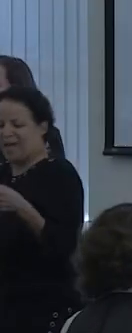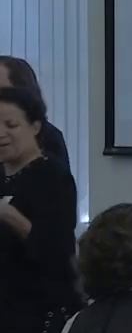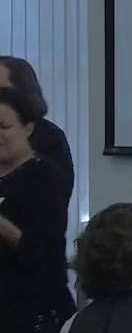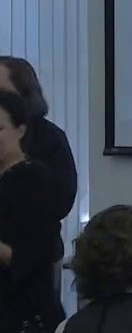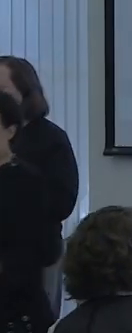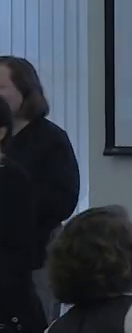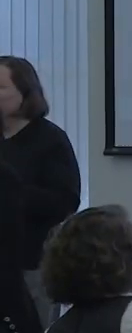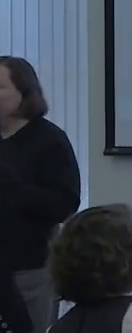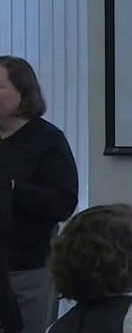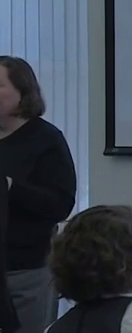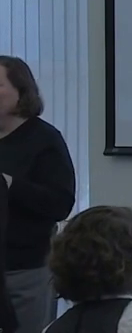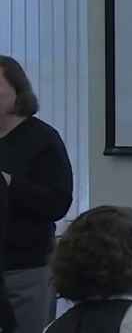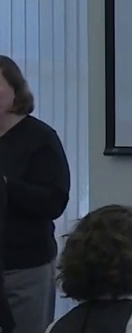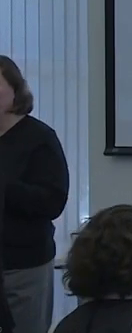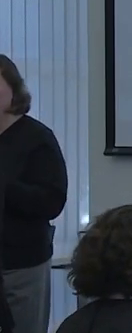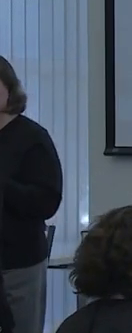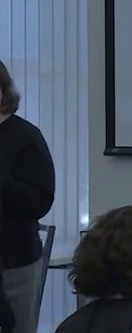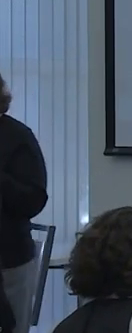for the 1 second.